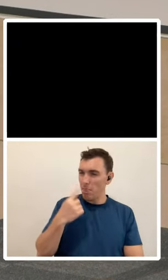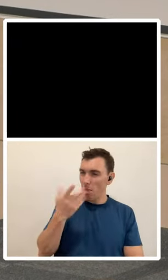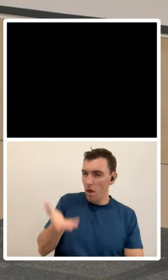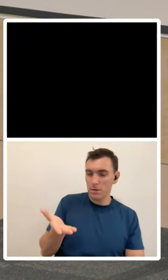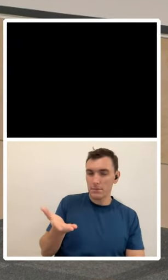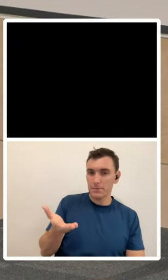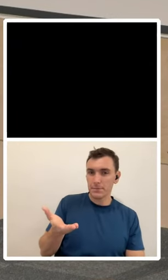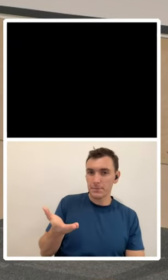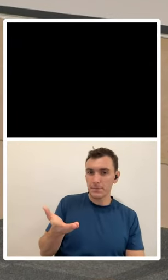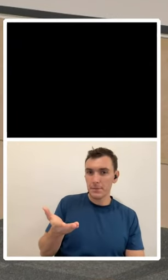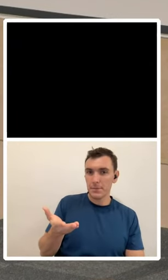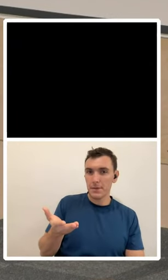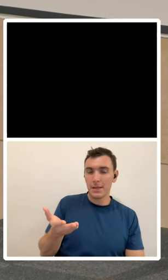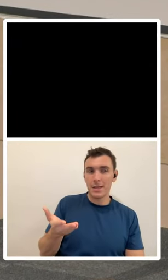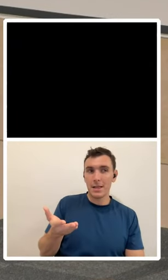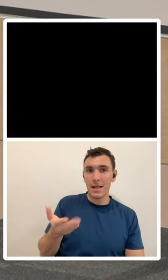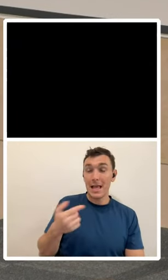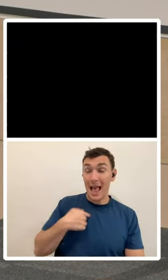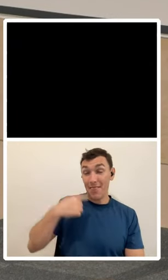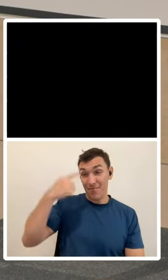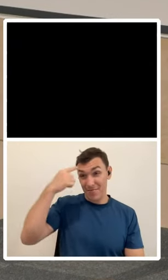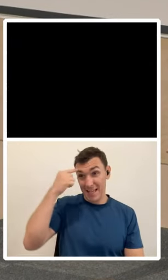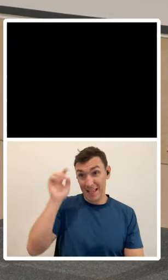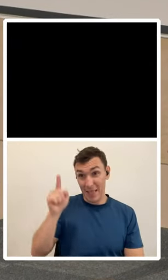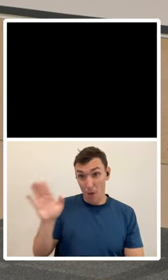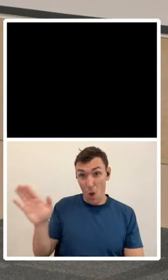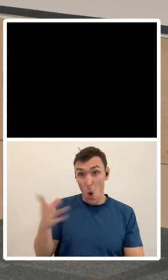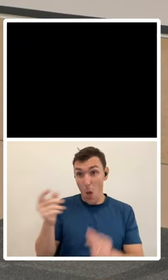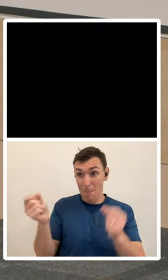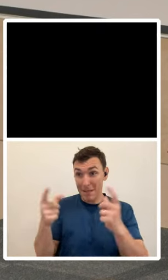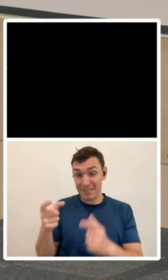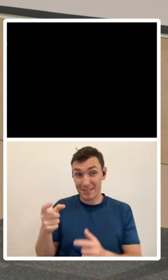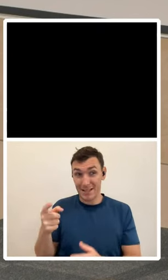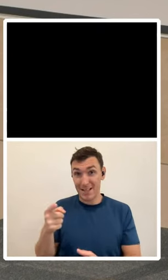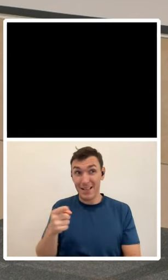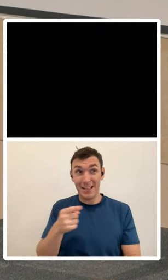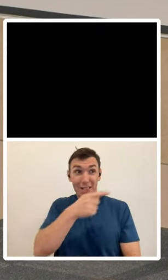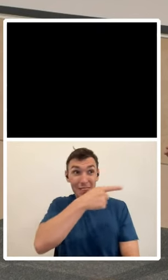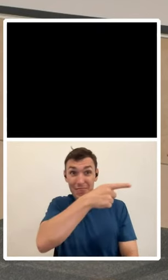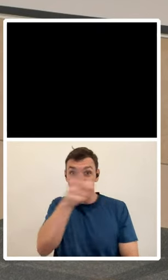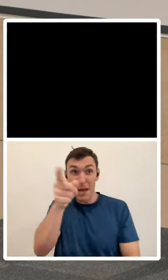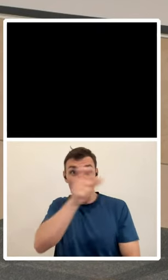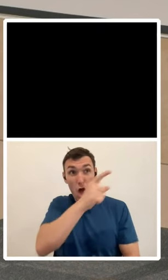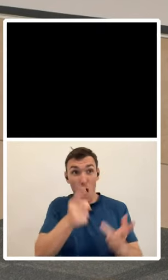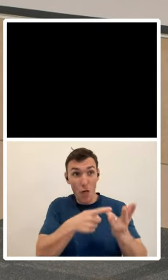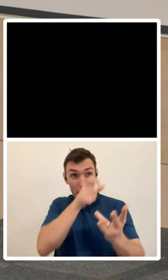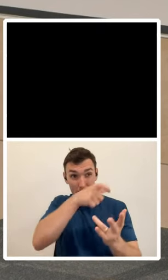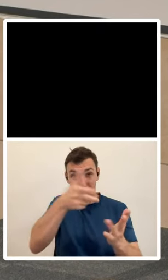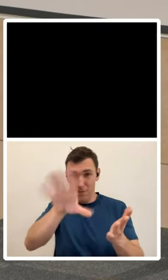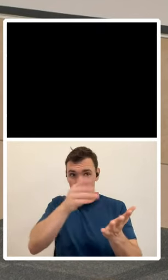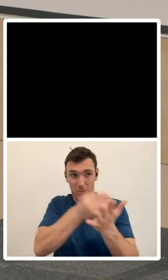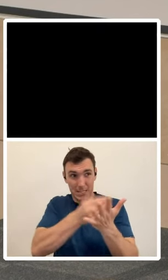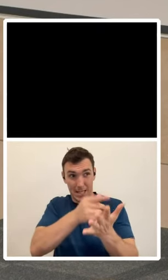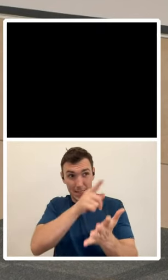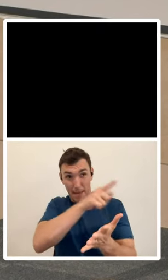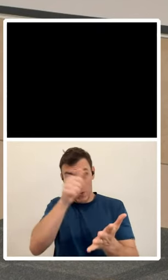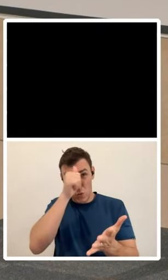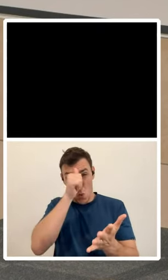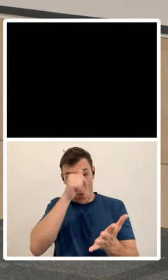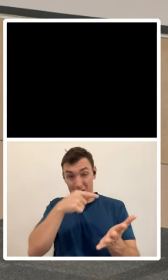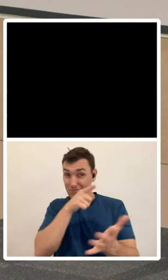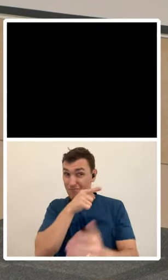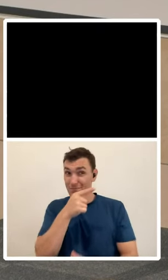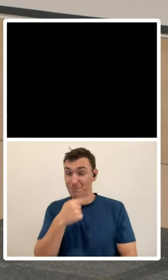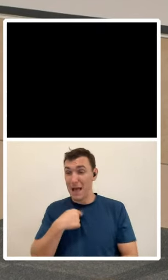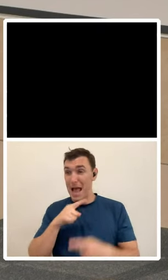right as well. And they don't want me to say that. They don't want me to say that. Because so many people working in finance are kind of trapped in this